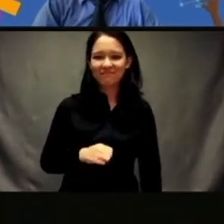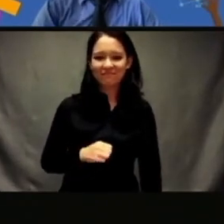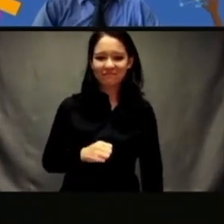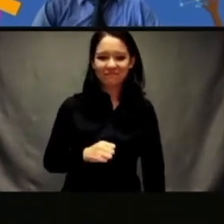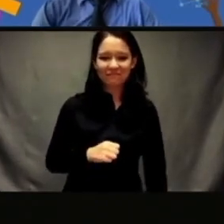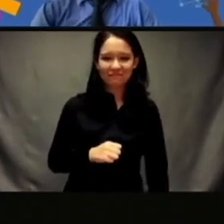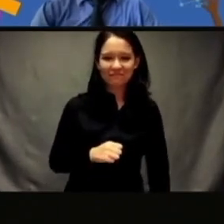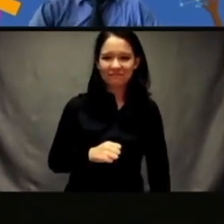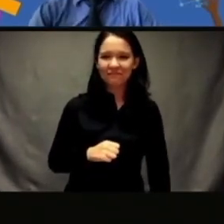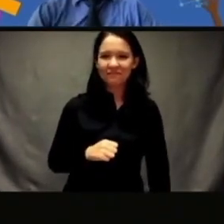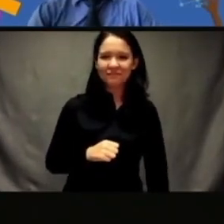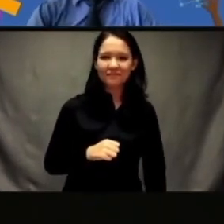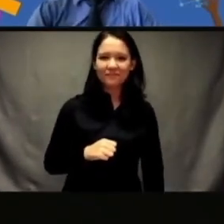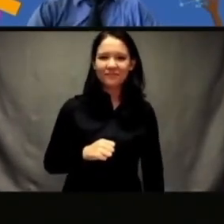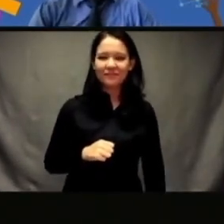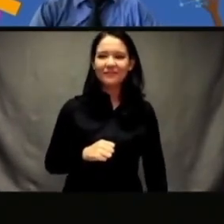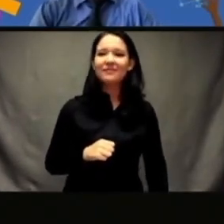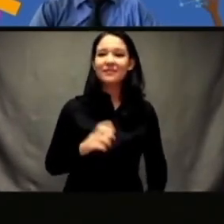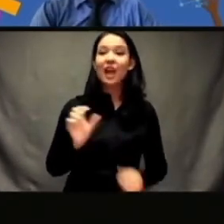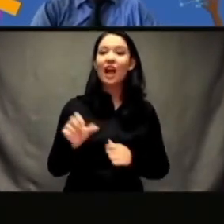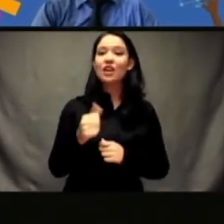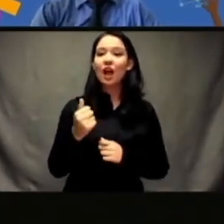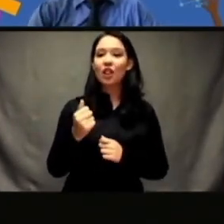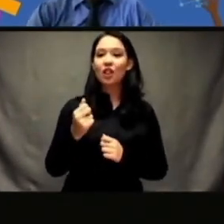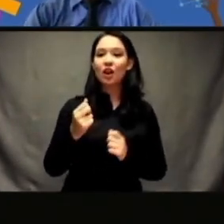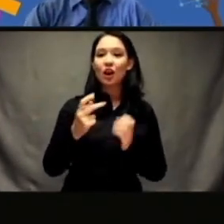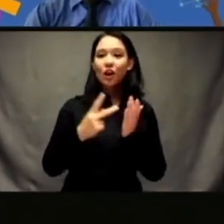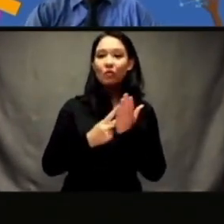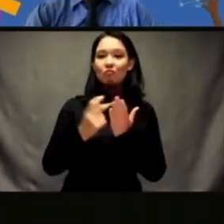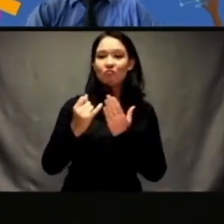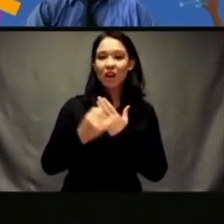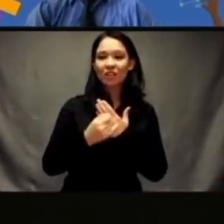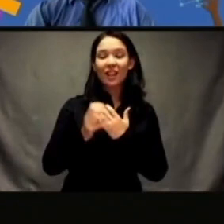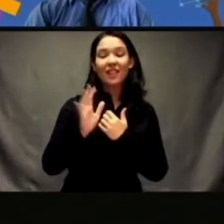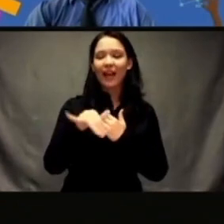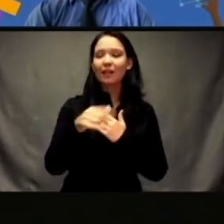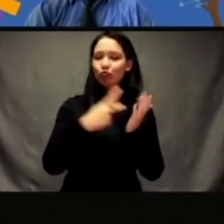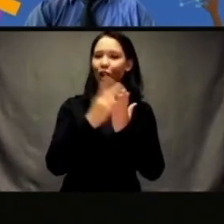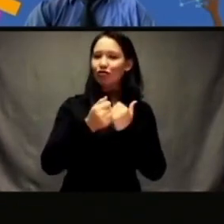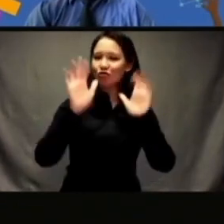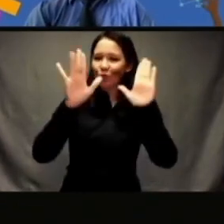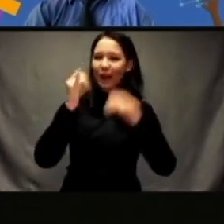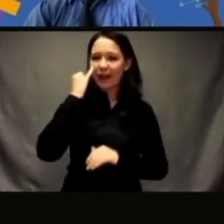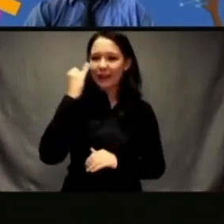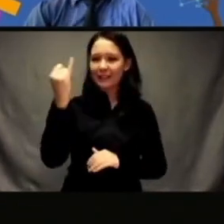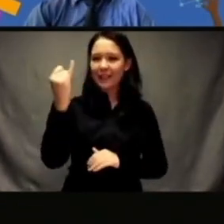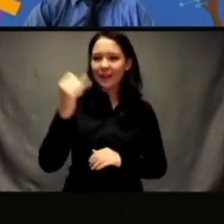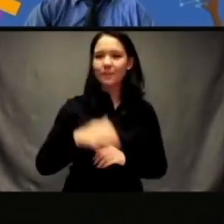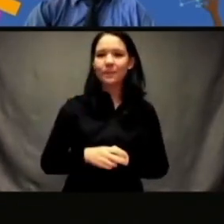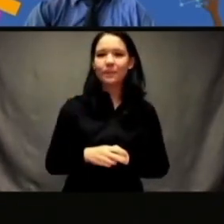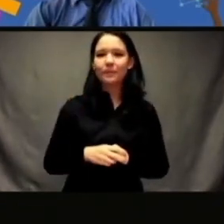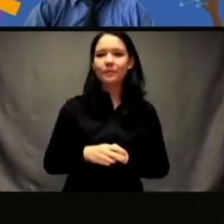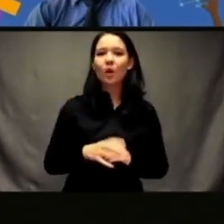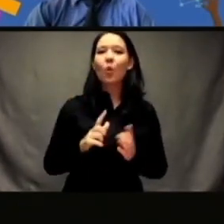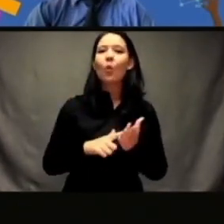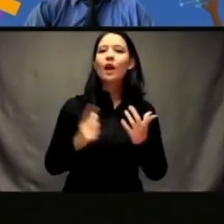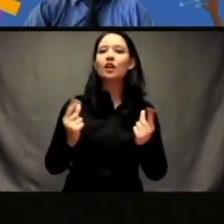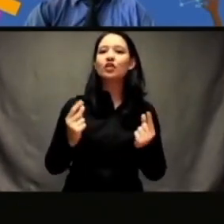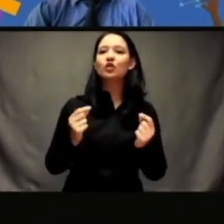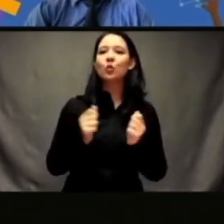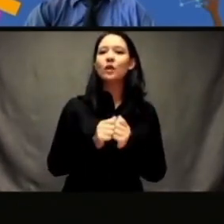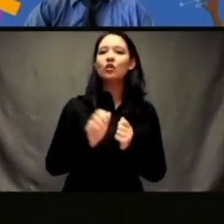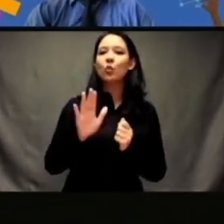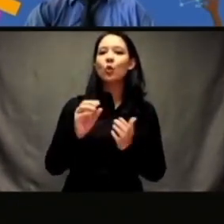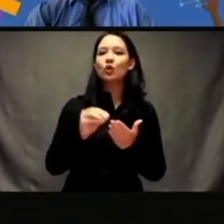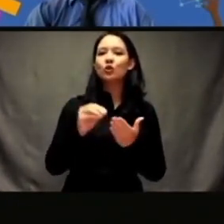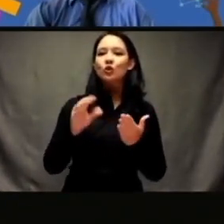Okay, Joel, there's that project that you shared. It's a great idea. What can you do with your students with